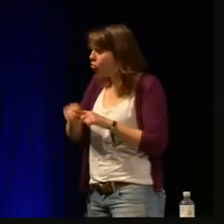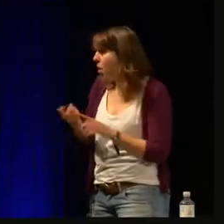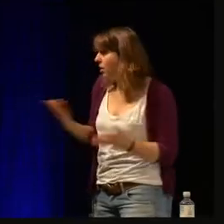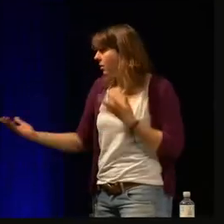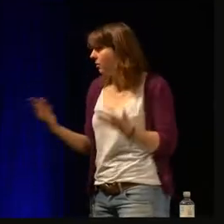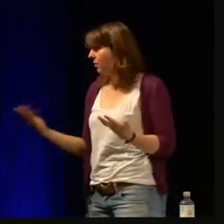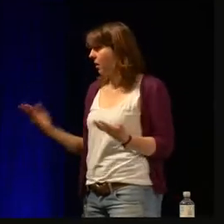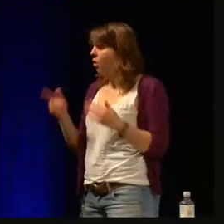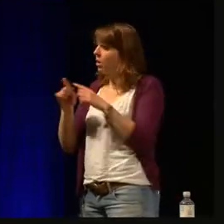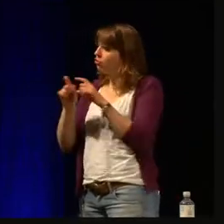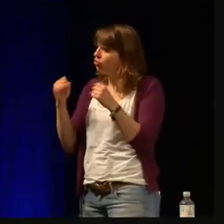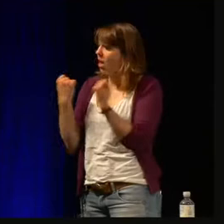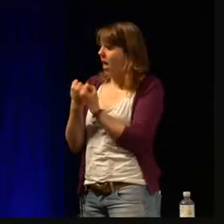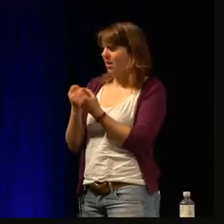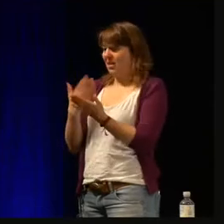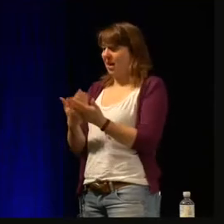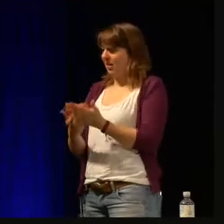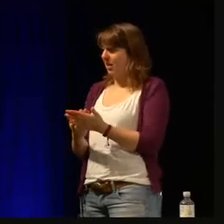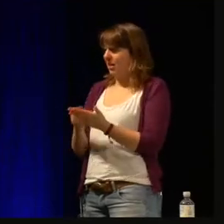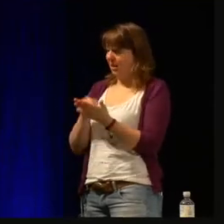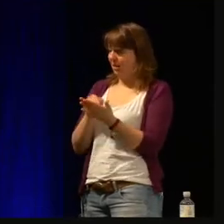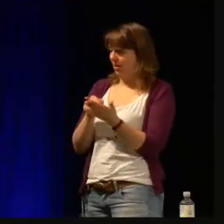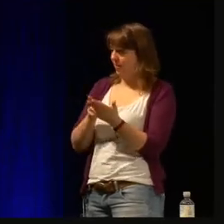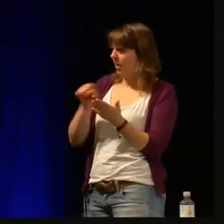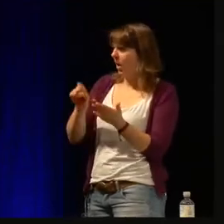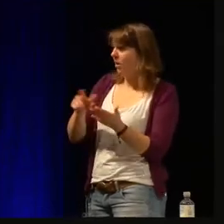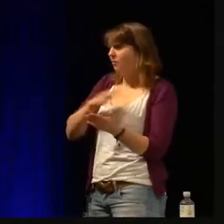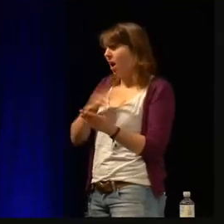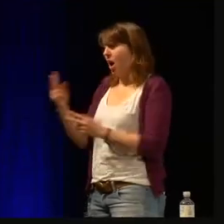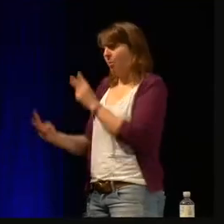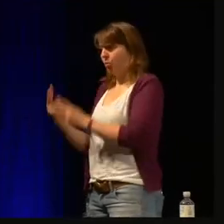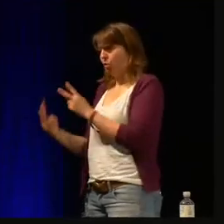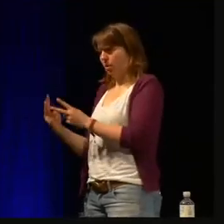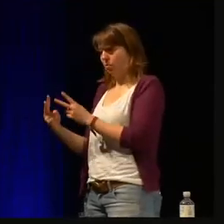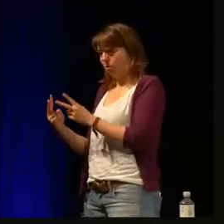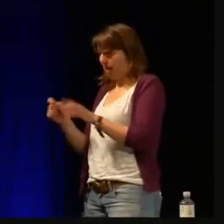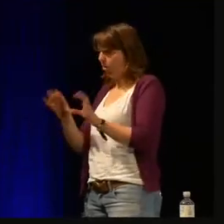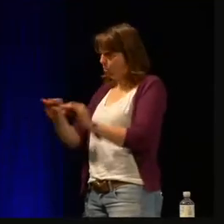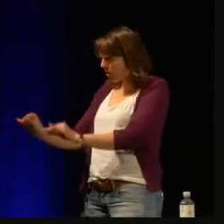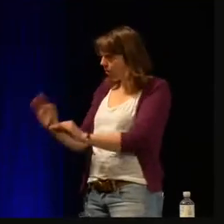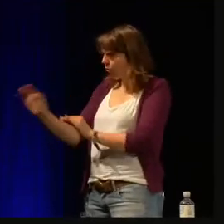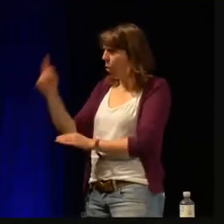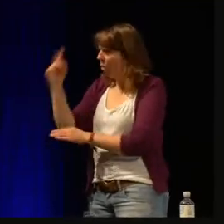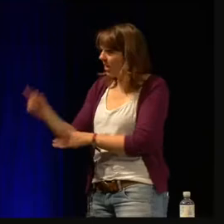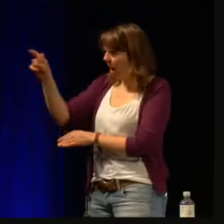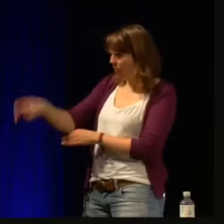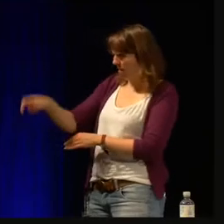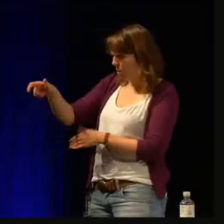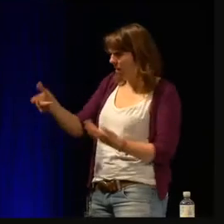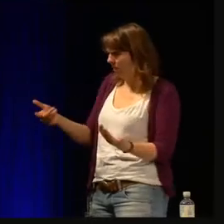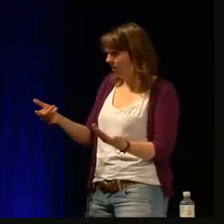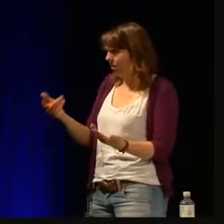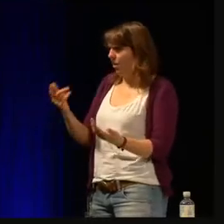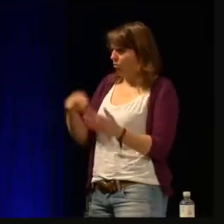or corporations? When who's at fault? And how can we actually enforce existing